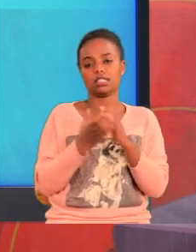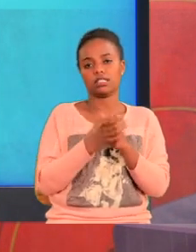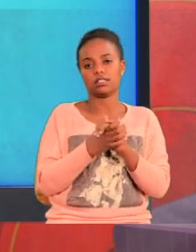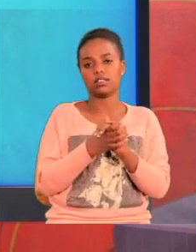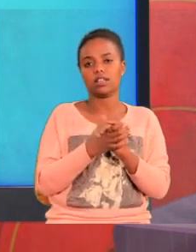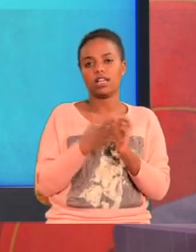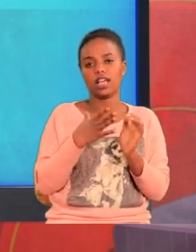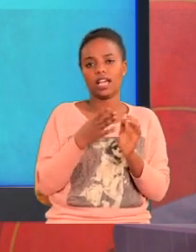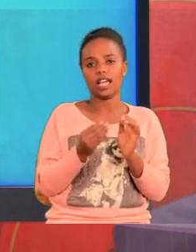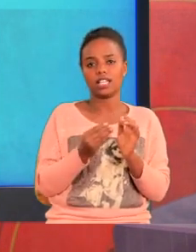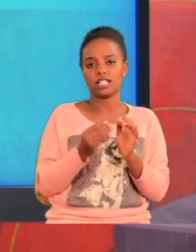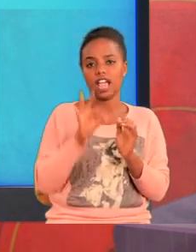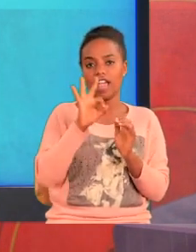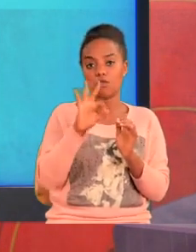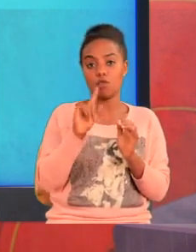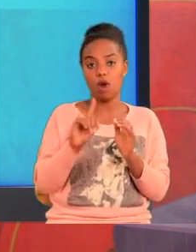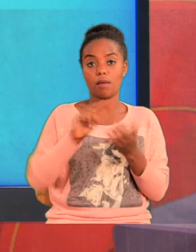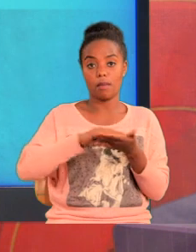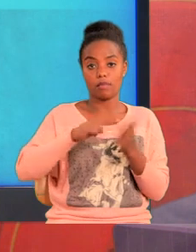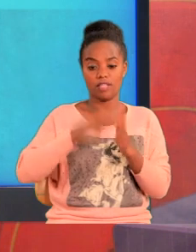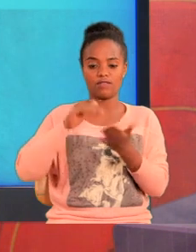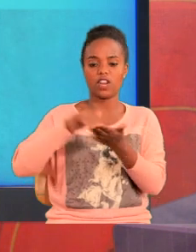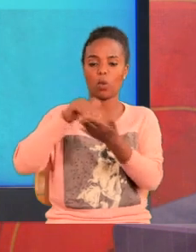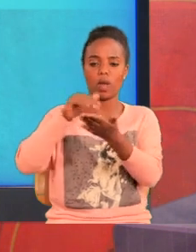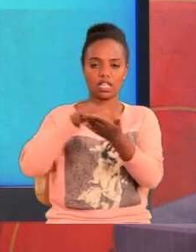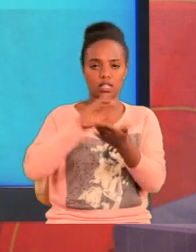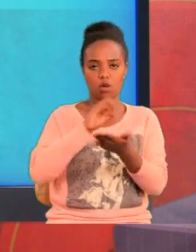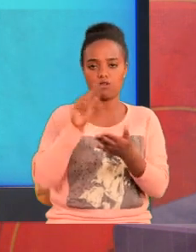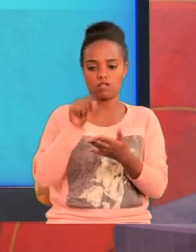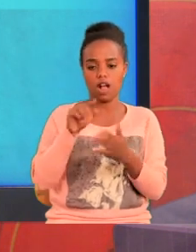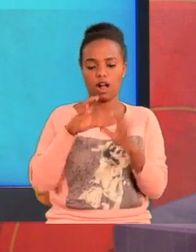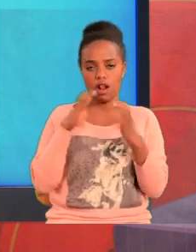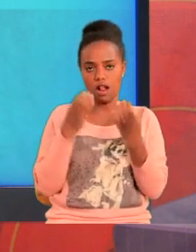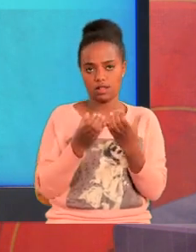And fi is the frequency of the ith class.